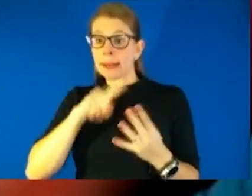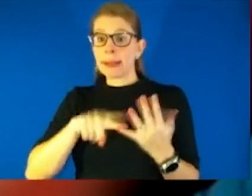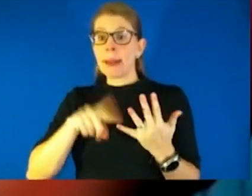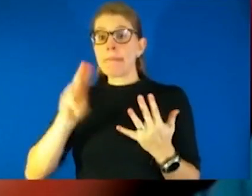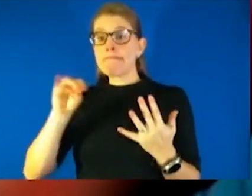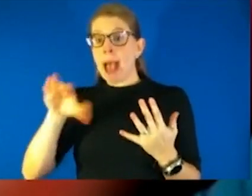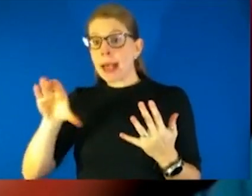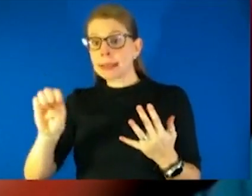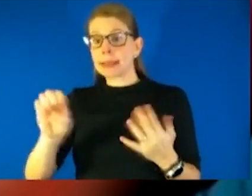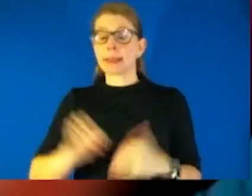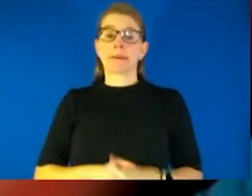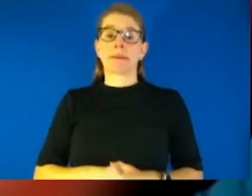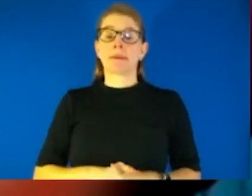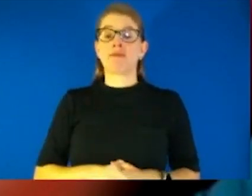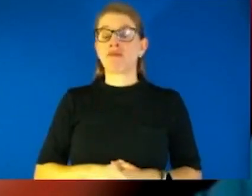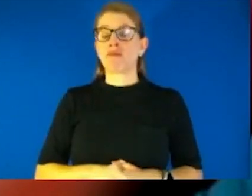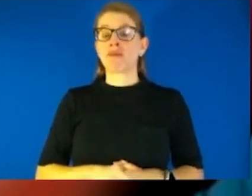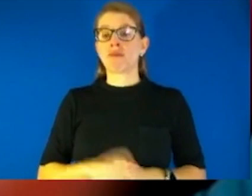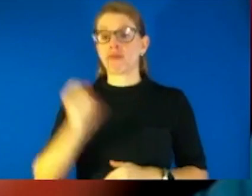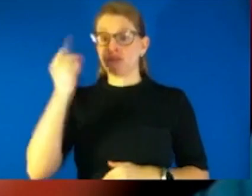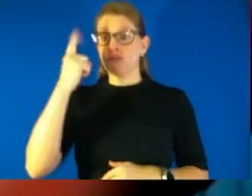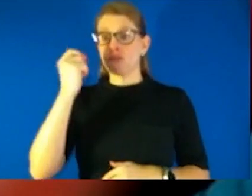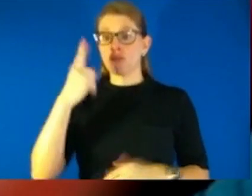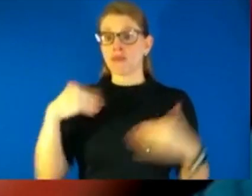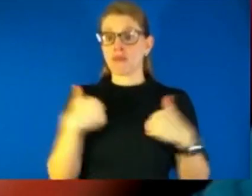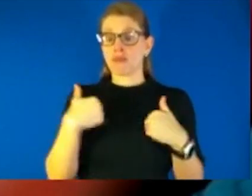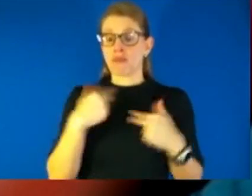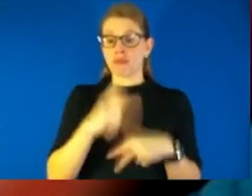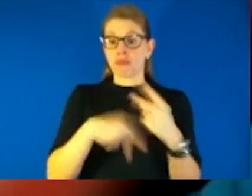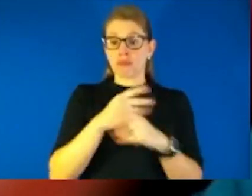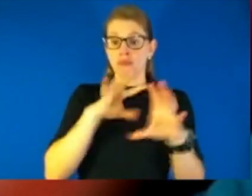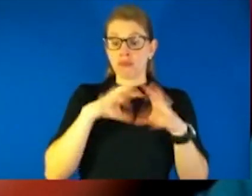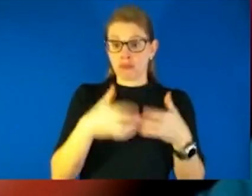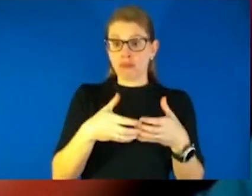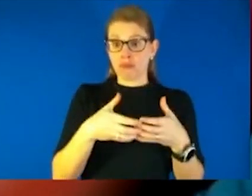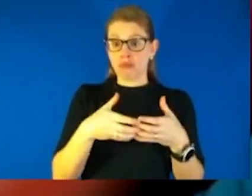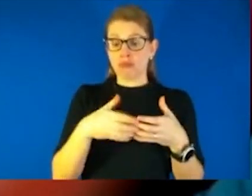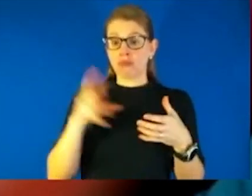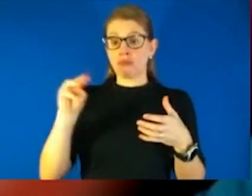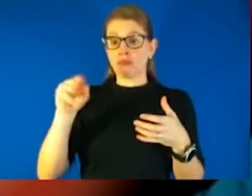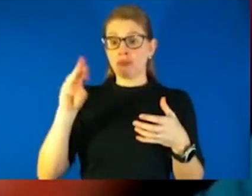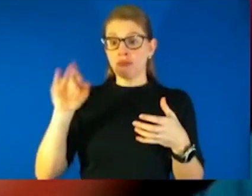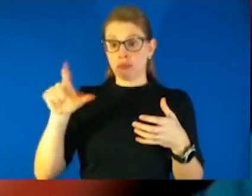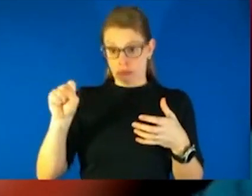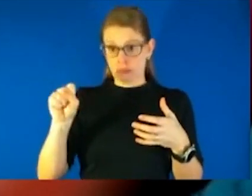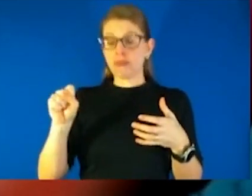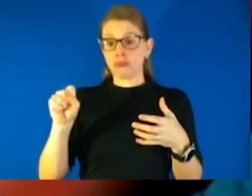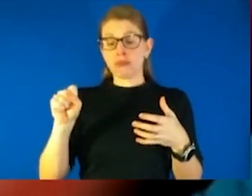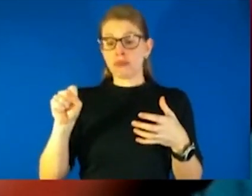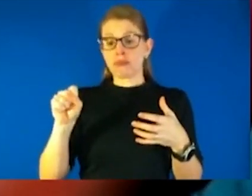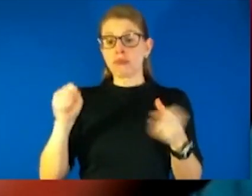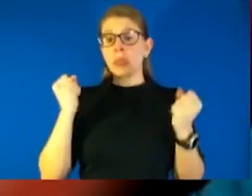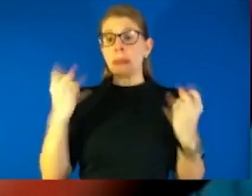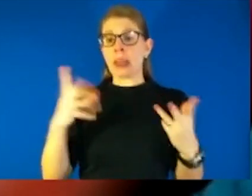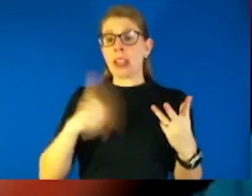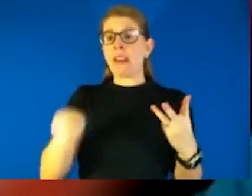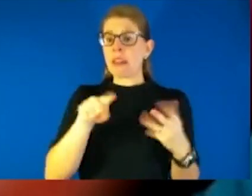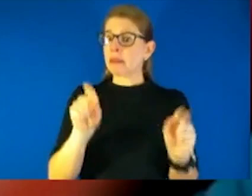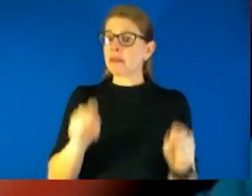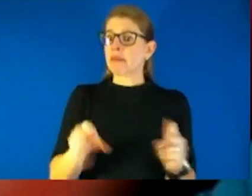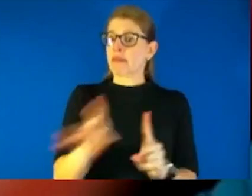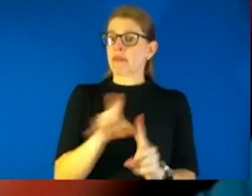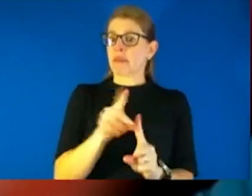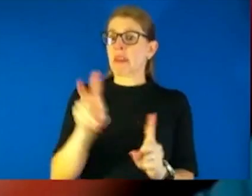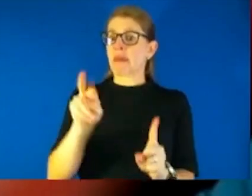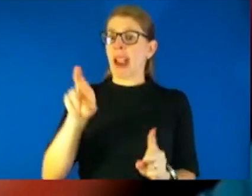be aware that animal species, they're mammalians, and they are also many of them susceptible to this